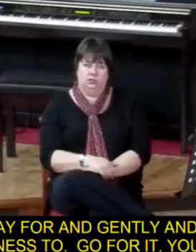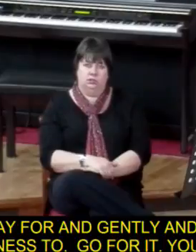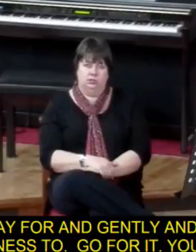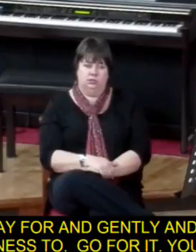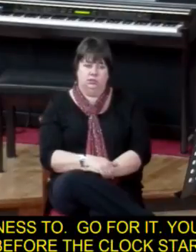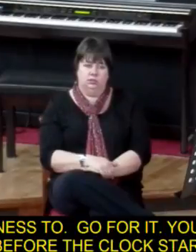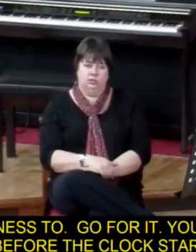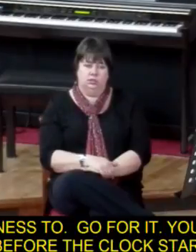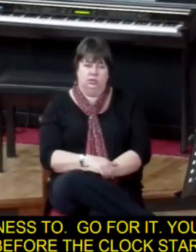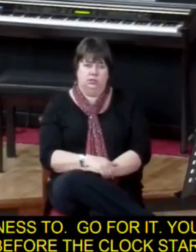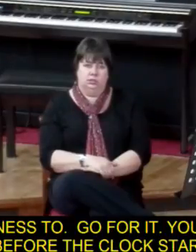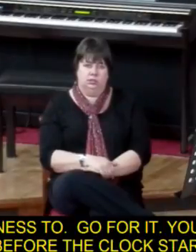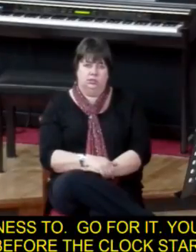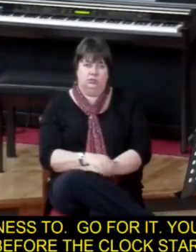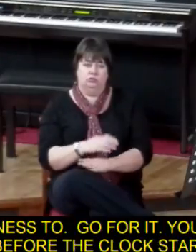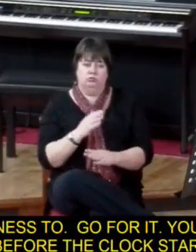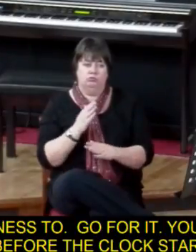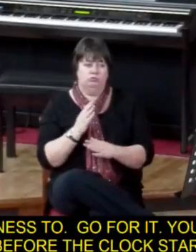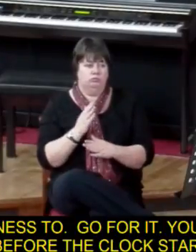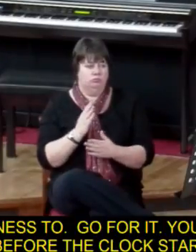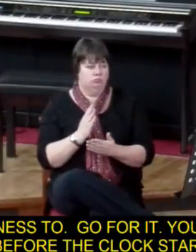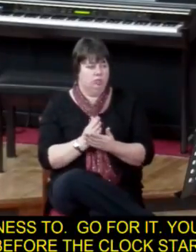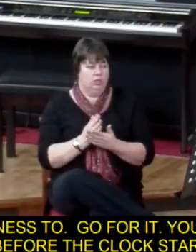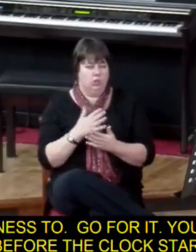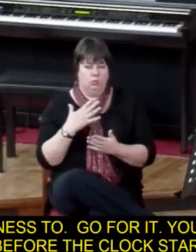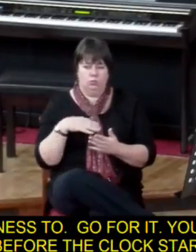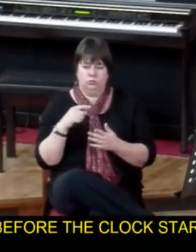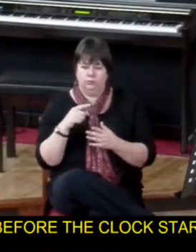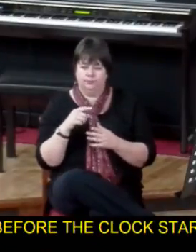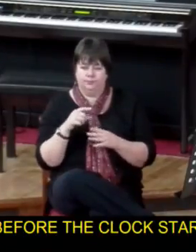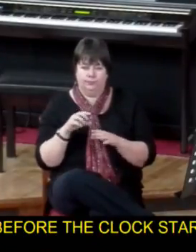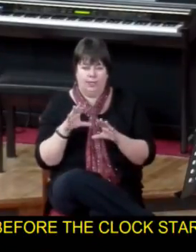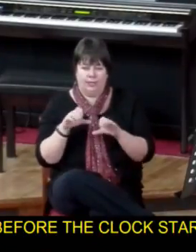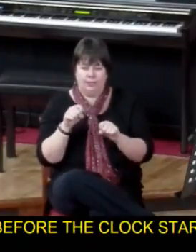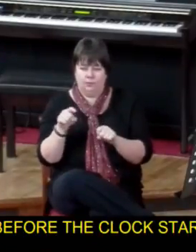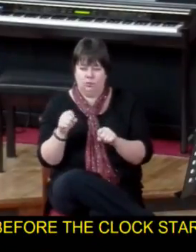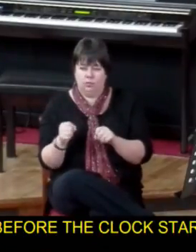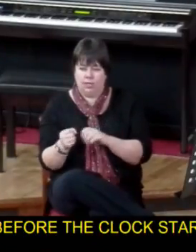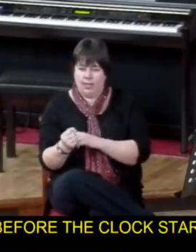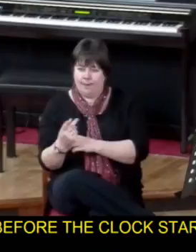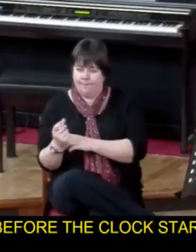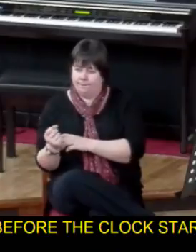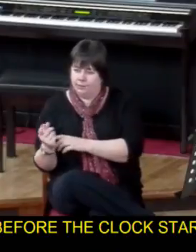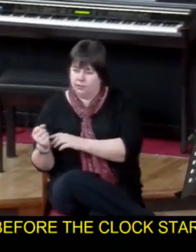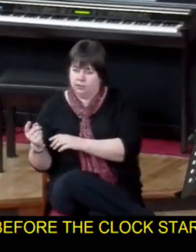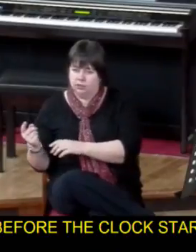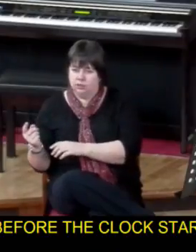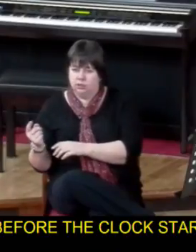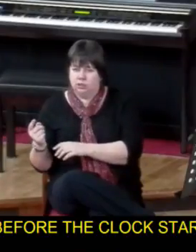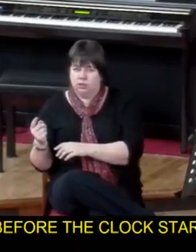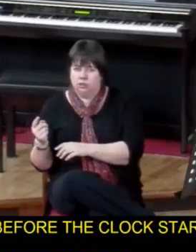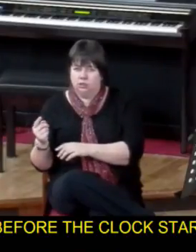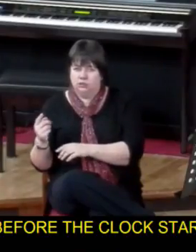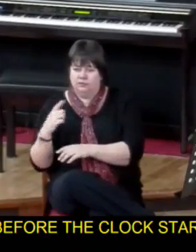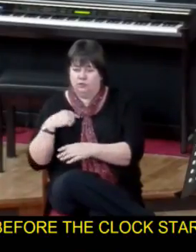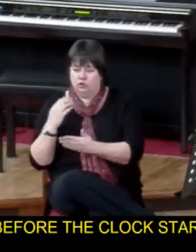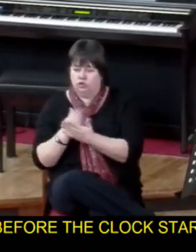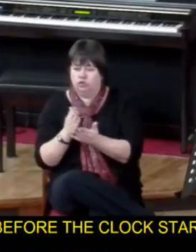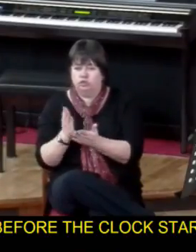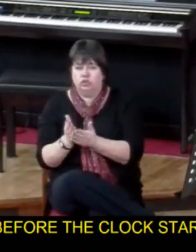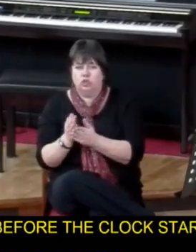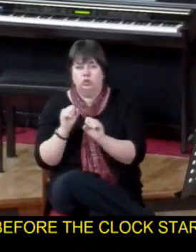take those opportunities, not forced opportunities, but real natural opportunities when they arise, to be able to